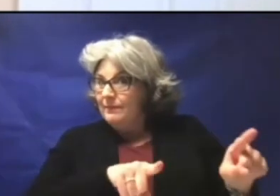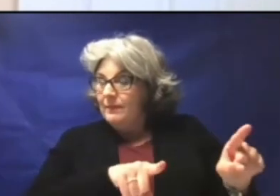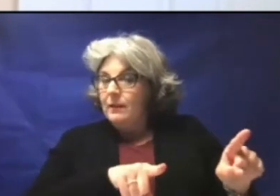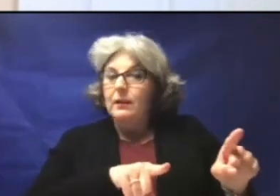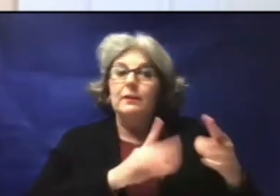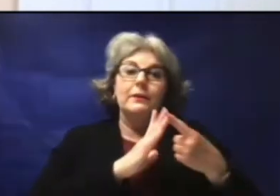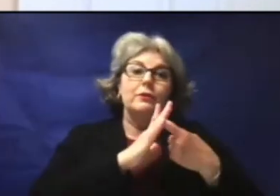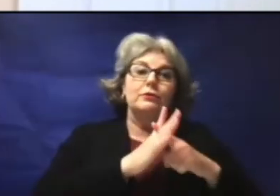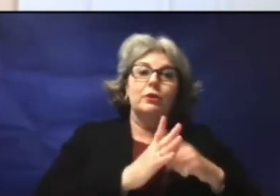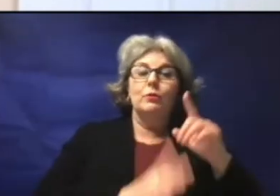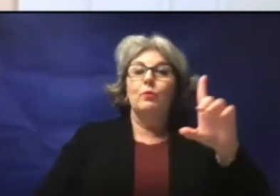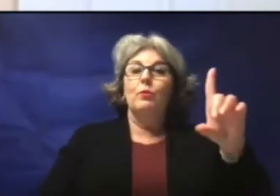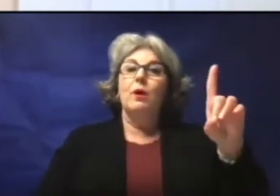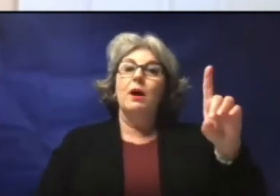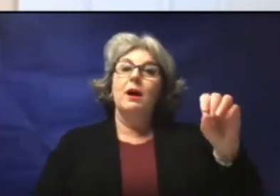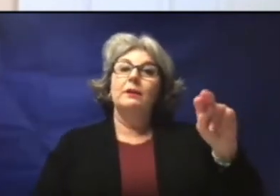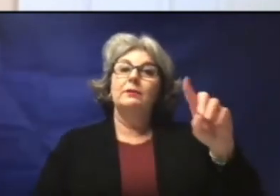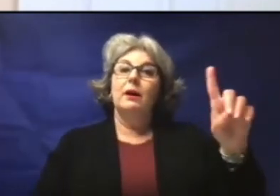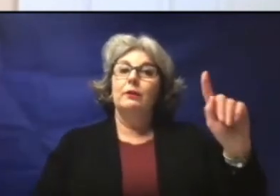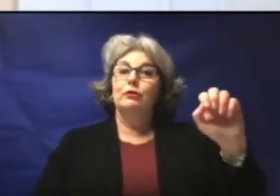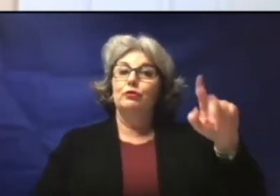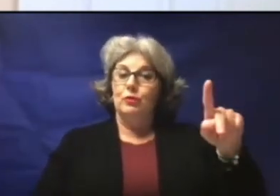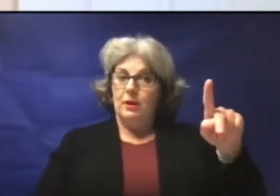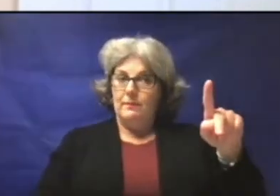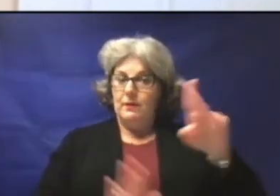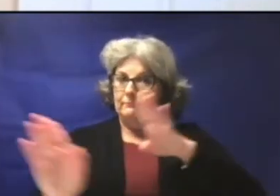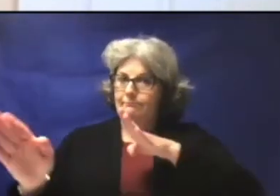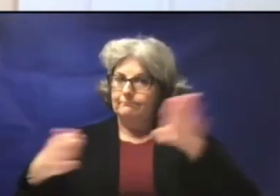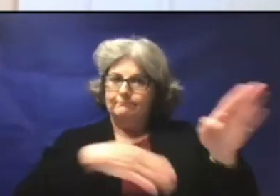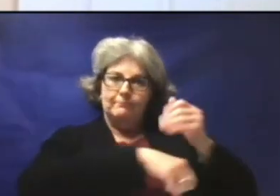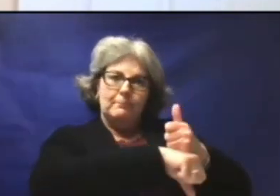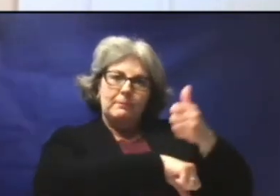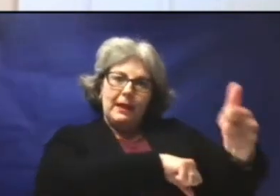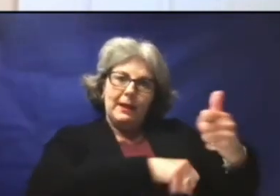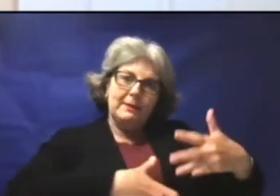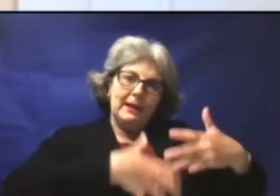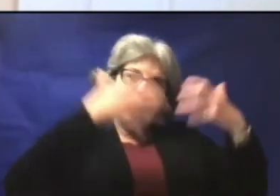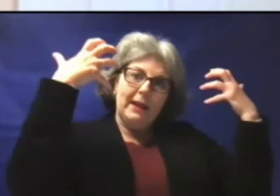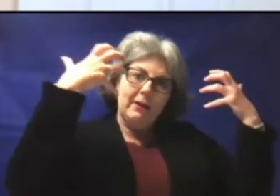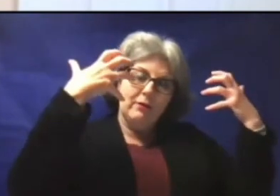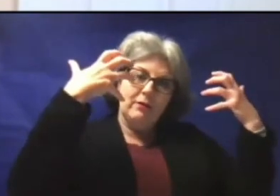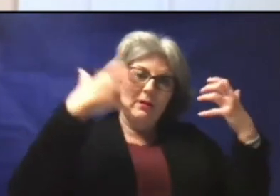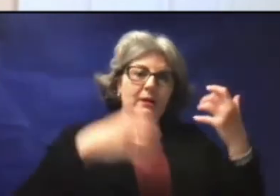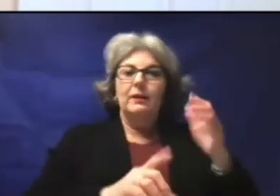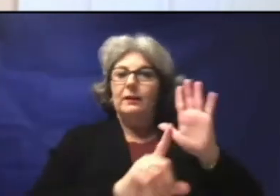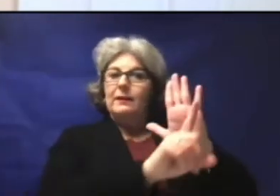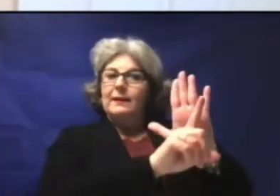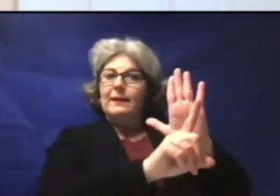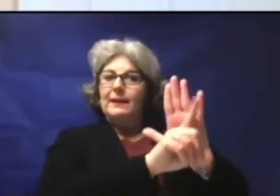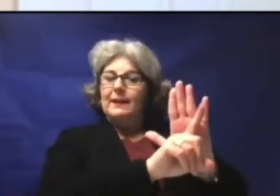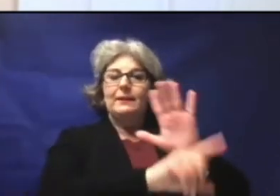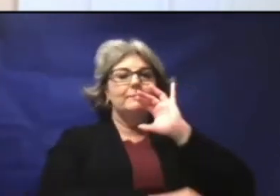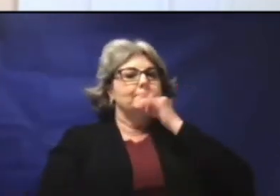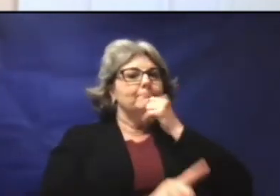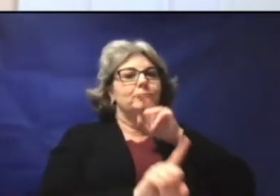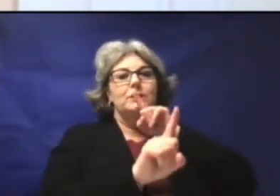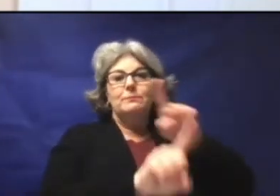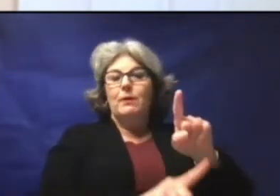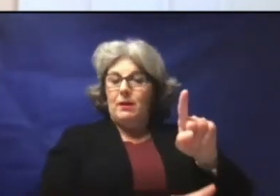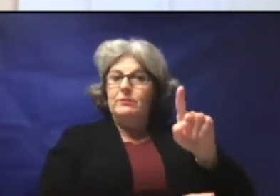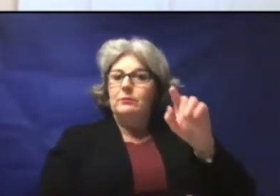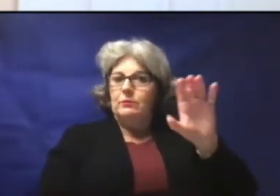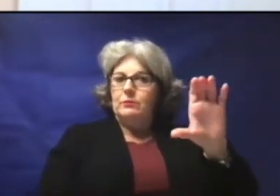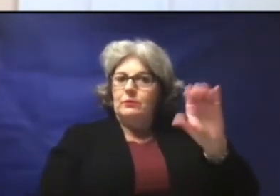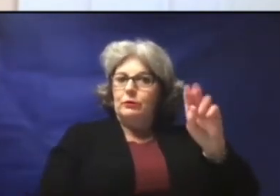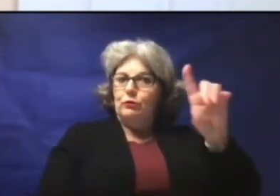incited by Donald Trump, who sought to shift blame and anger away from his own flawed response to the